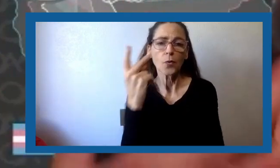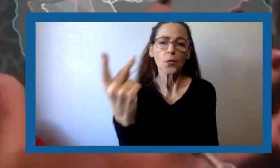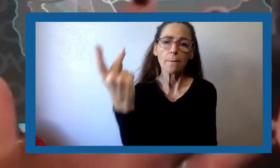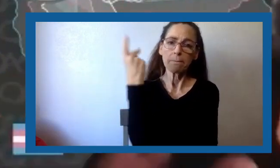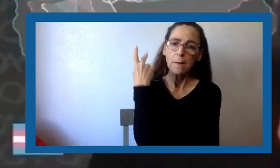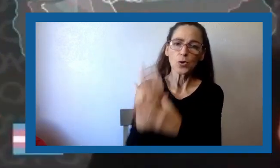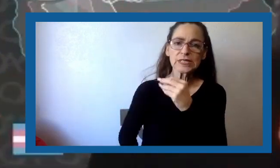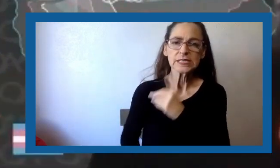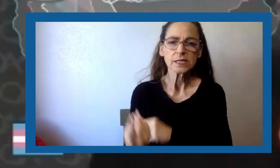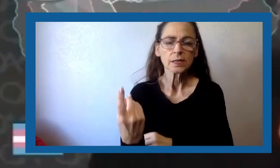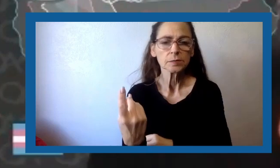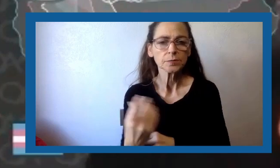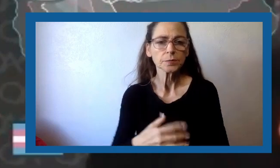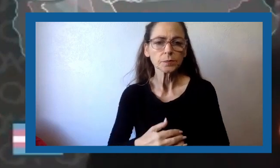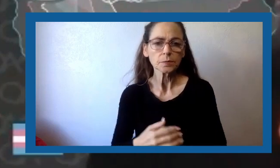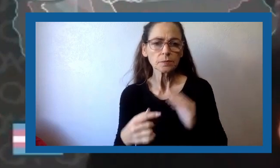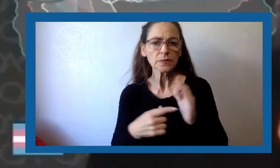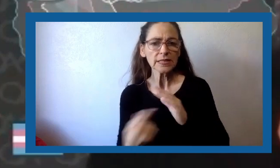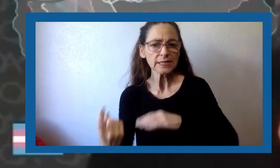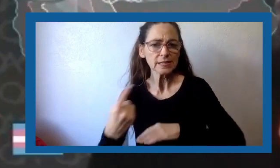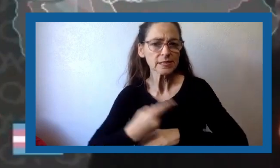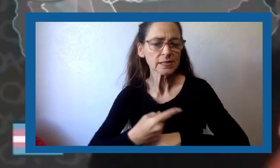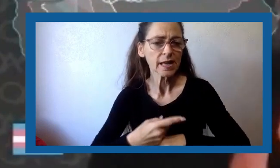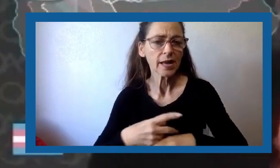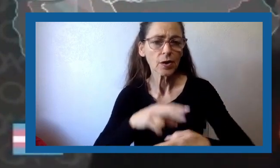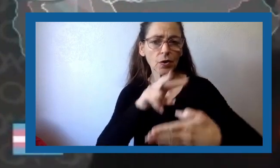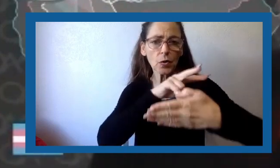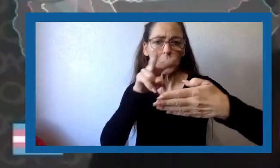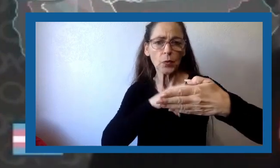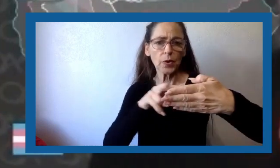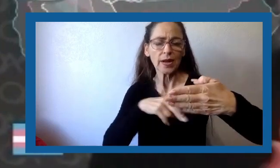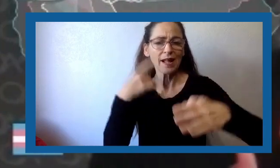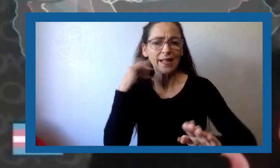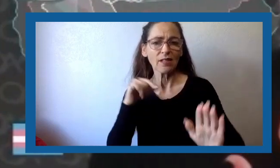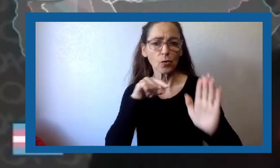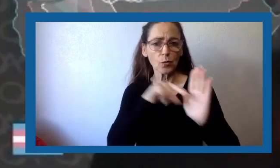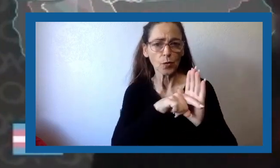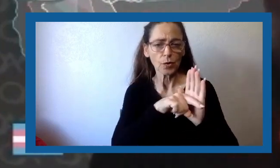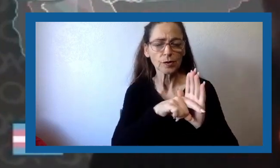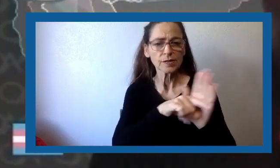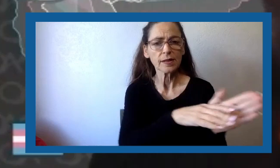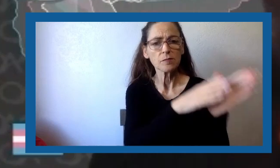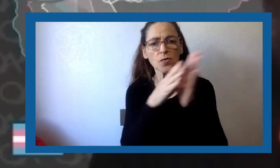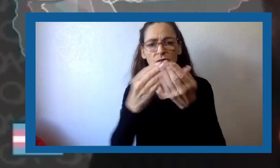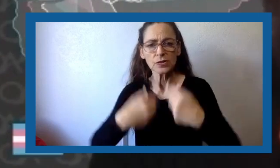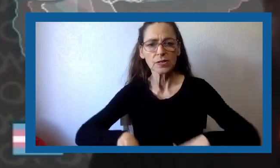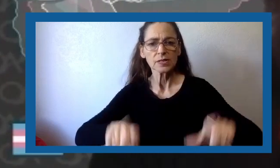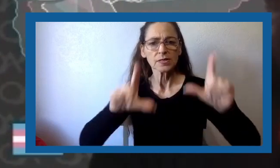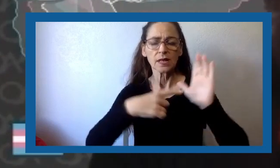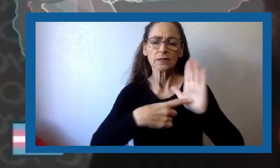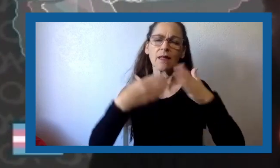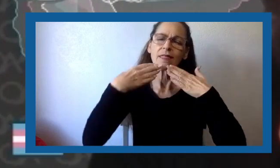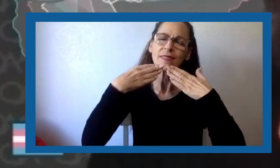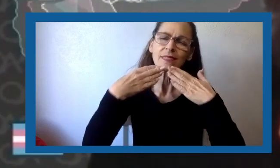Your mother, welcome to stay. And then we're going to read our California murders, and then we're going to go into the slideshow. So thank you